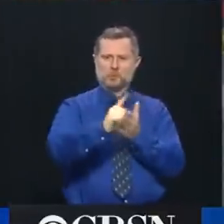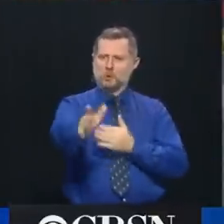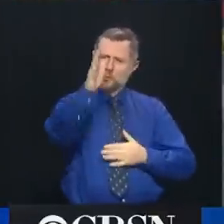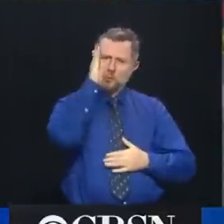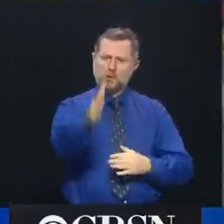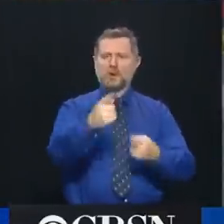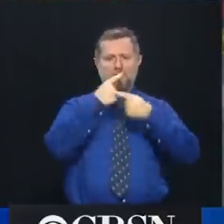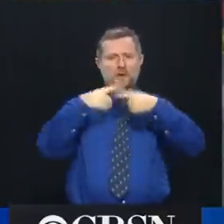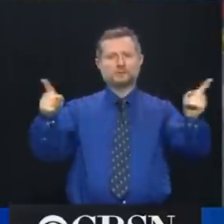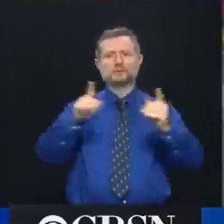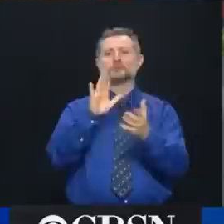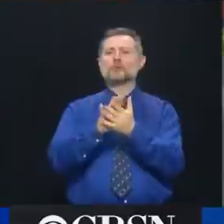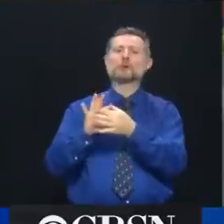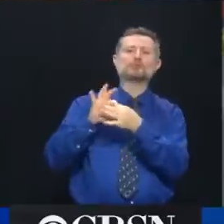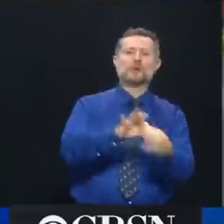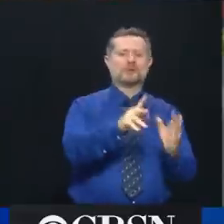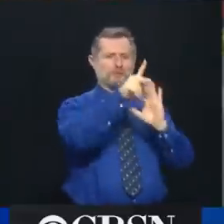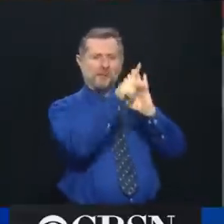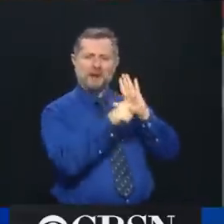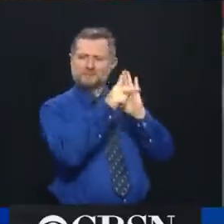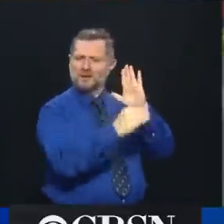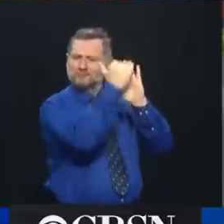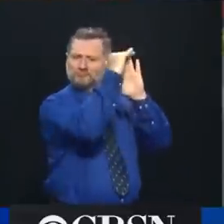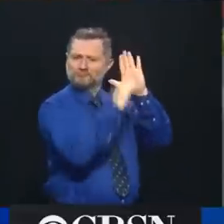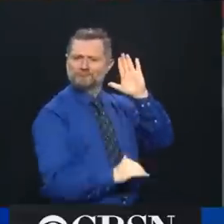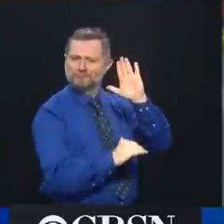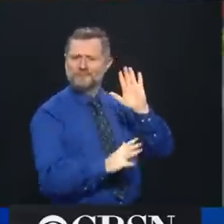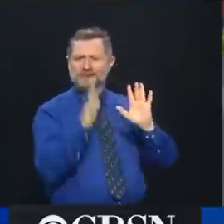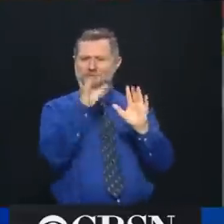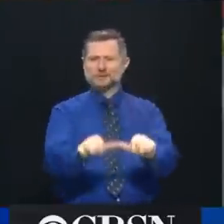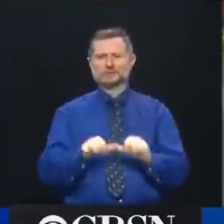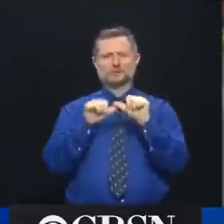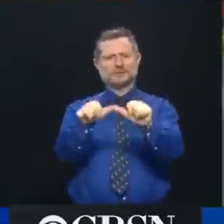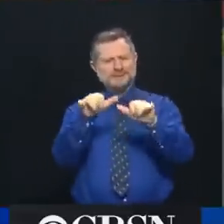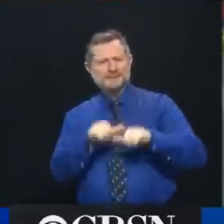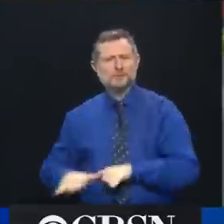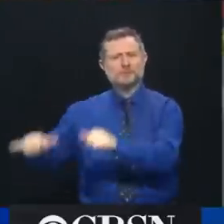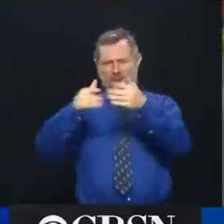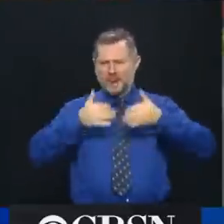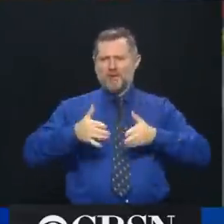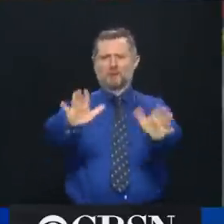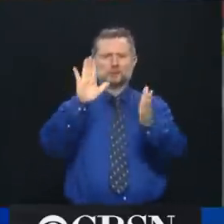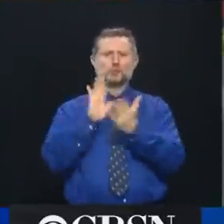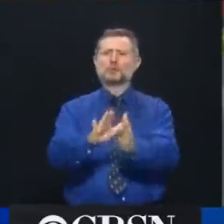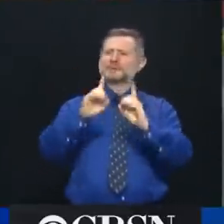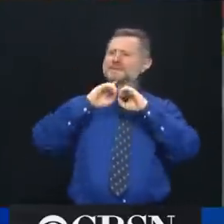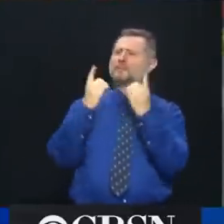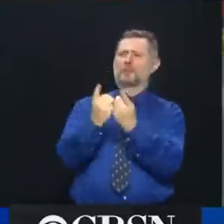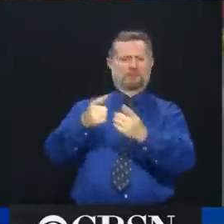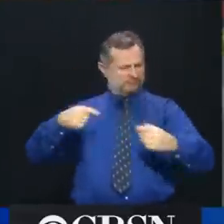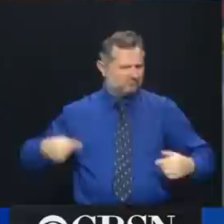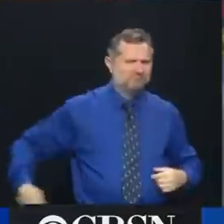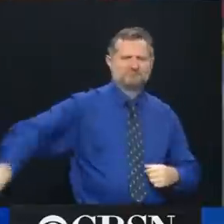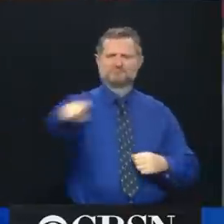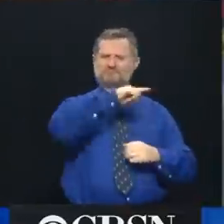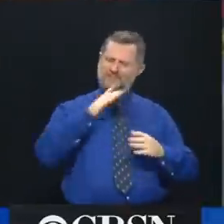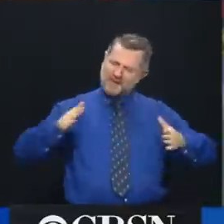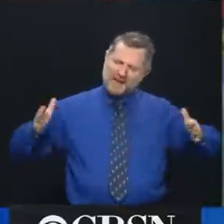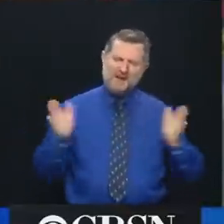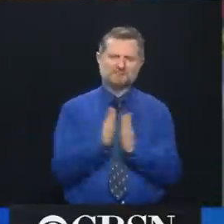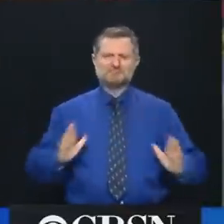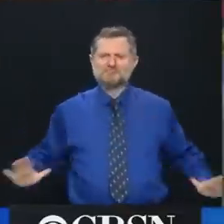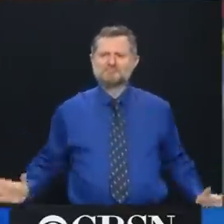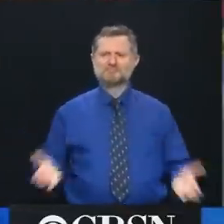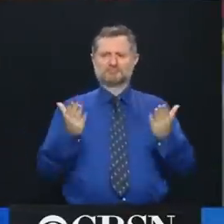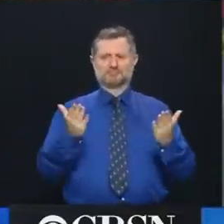be concise and consistent giving the school districts what they have been asking for which leads me to priority